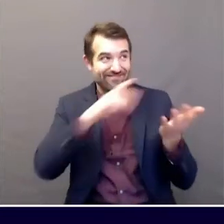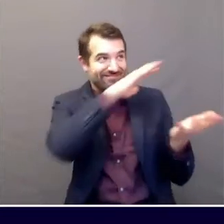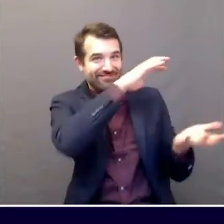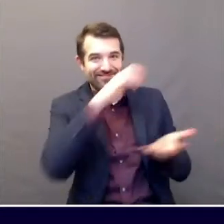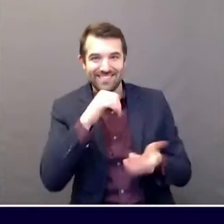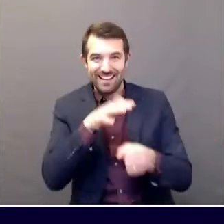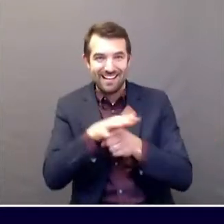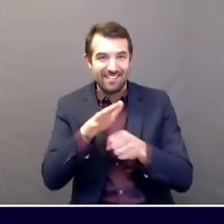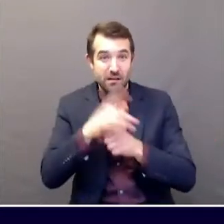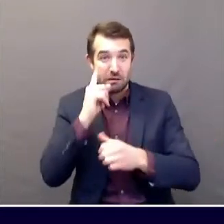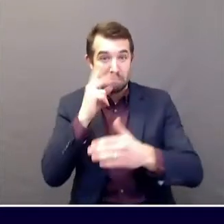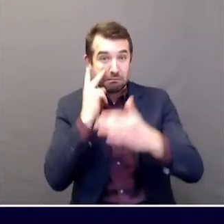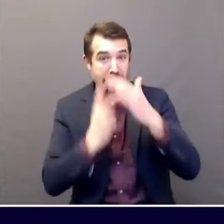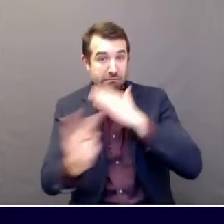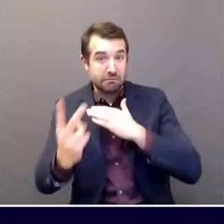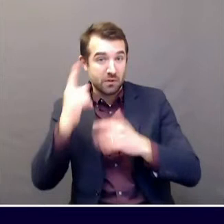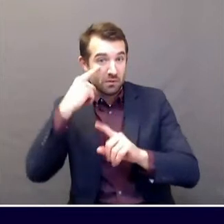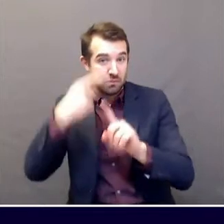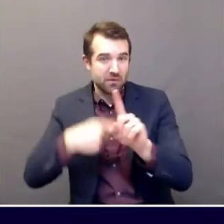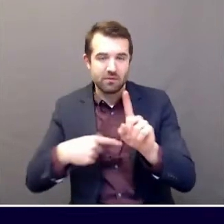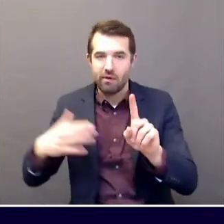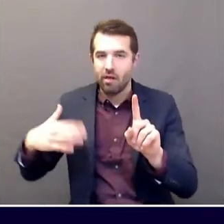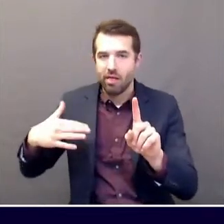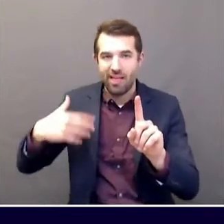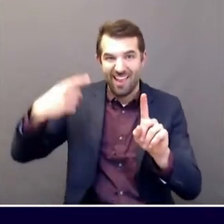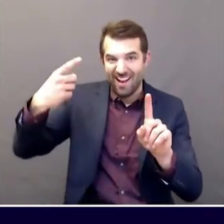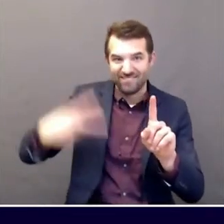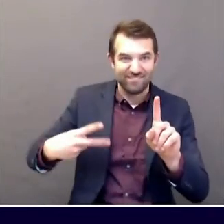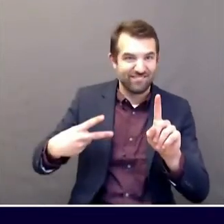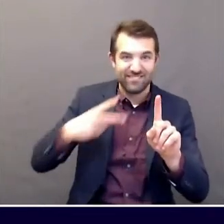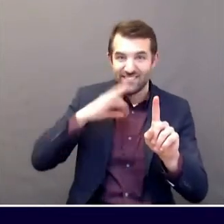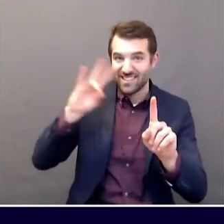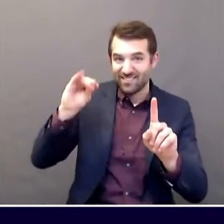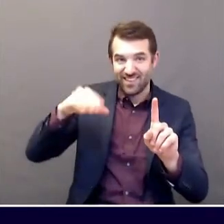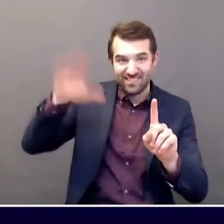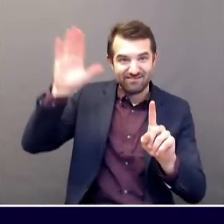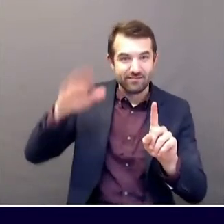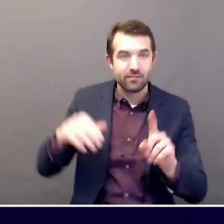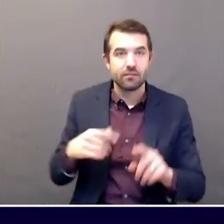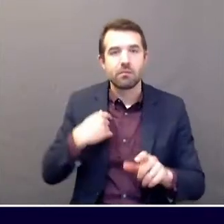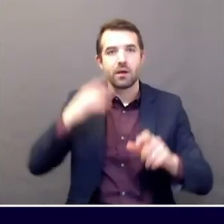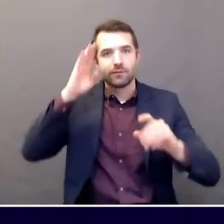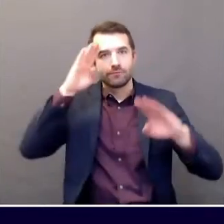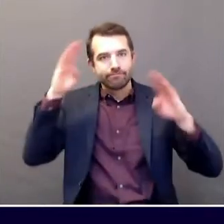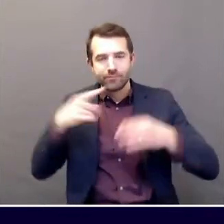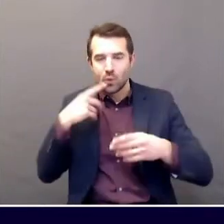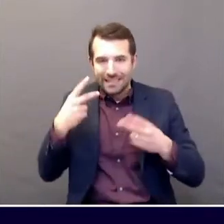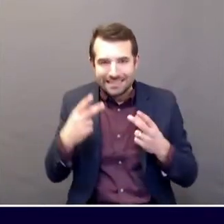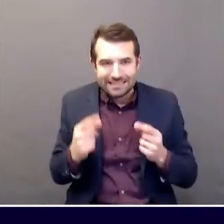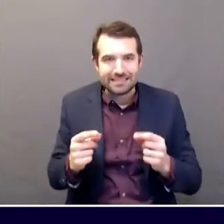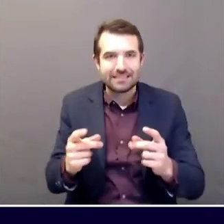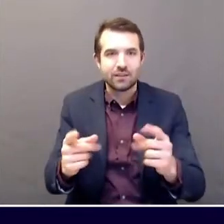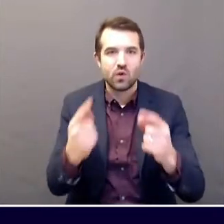to even half of all people ages 70 and older, but we will work to do so quickly as well as equitably.